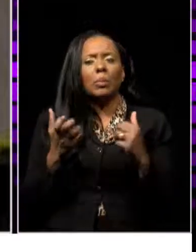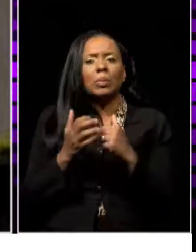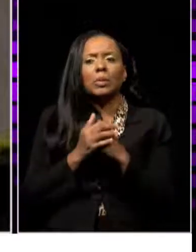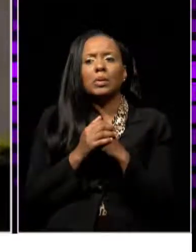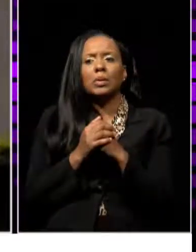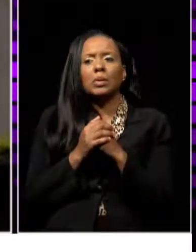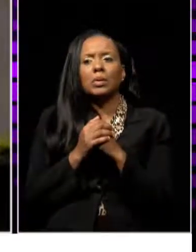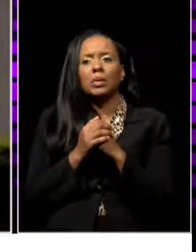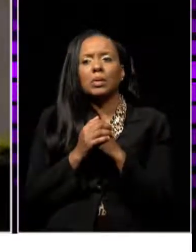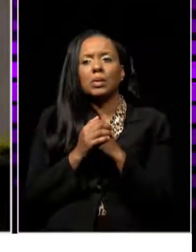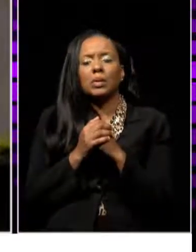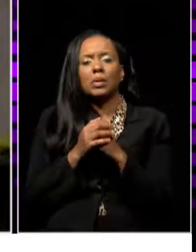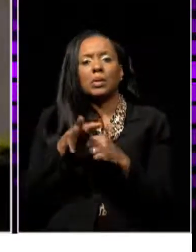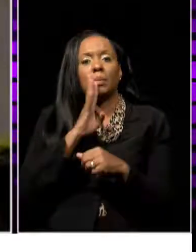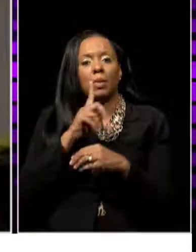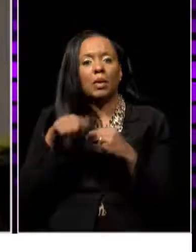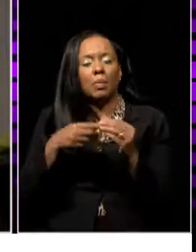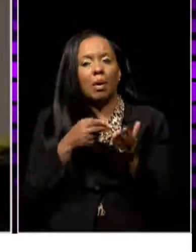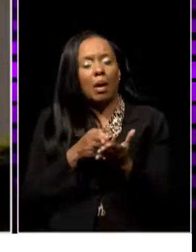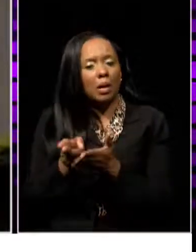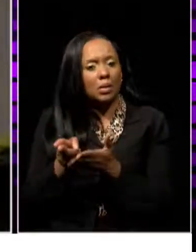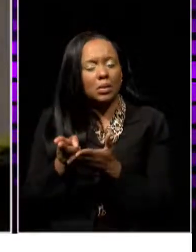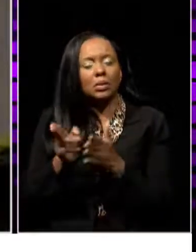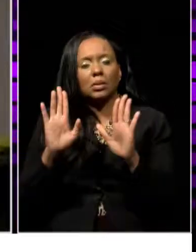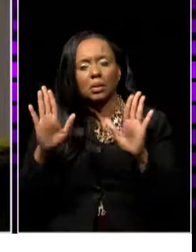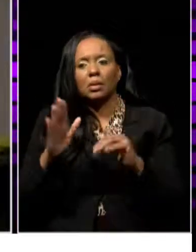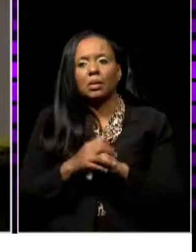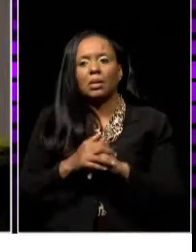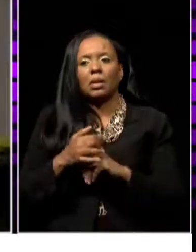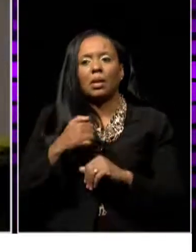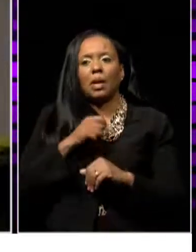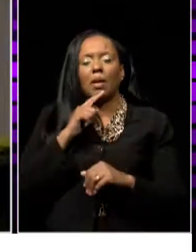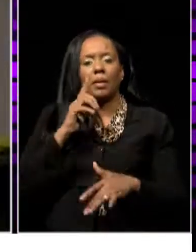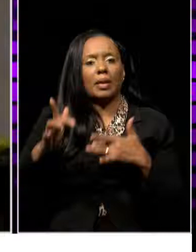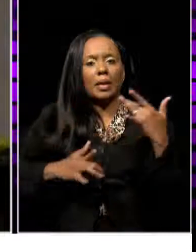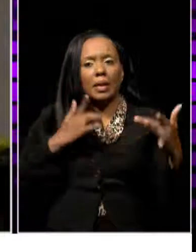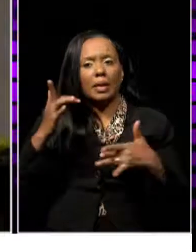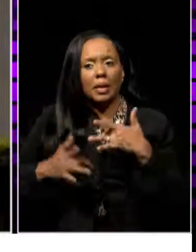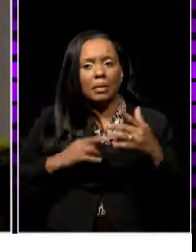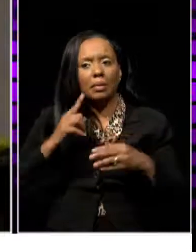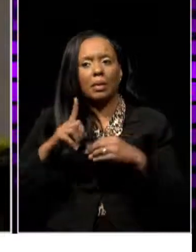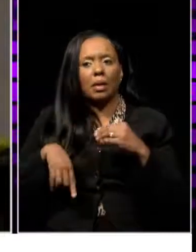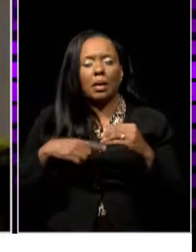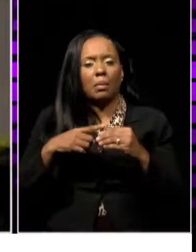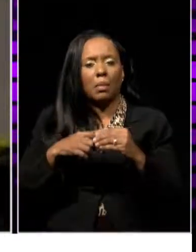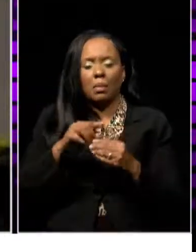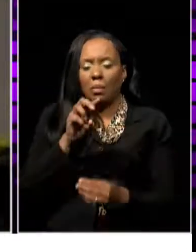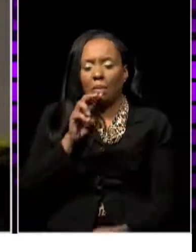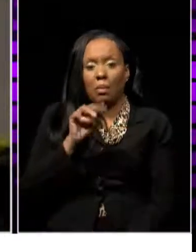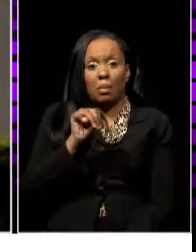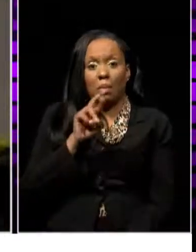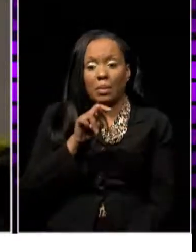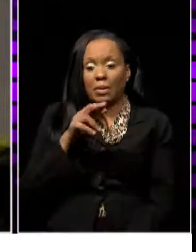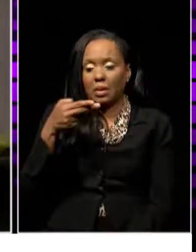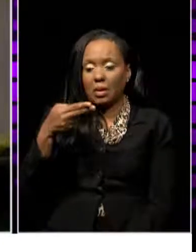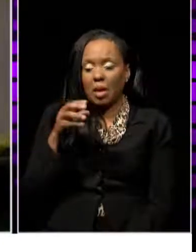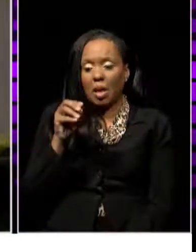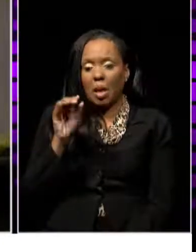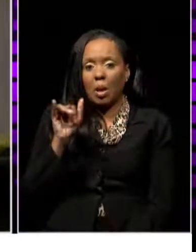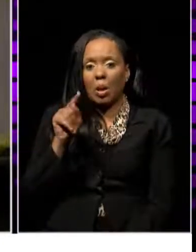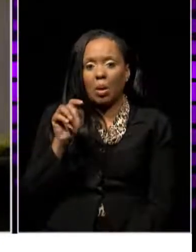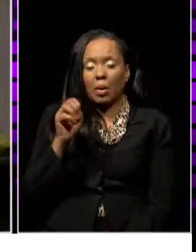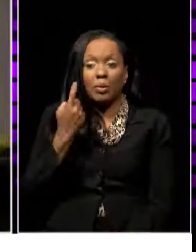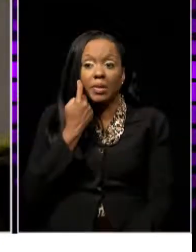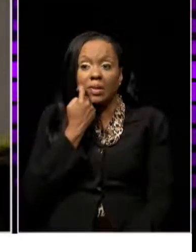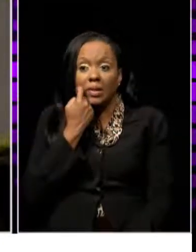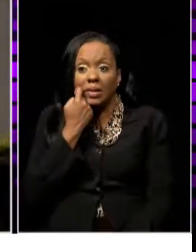asked about honesty, and I would say that I'm so excited about what Mr. Hoyt said, but all schools are not built equally, and all